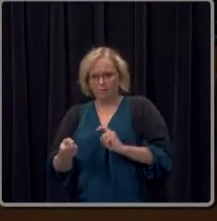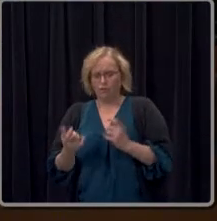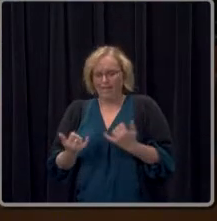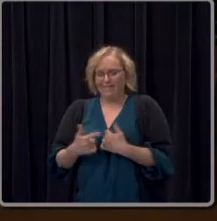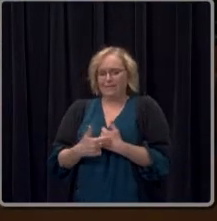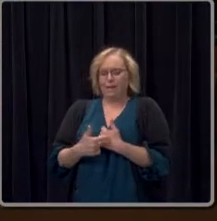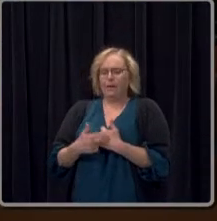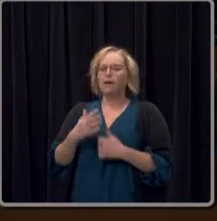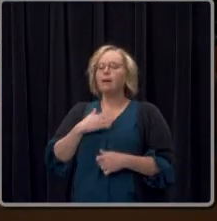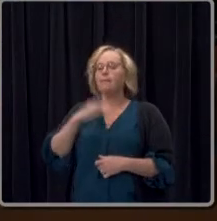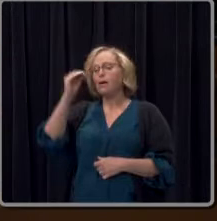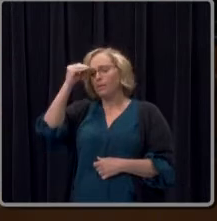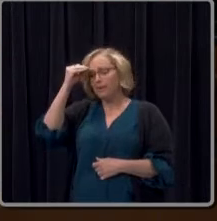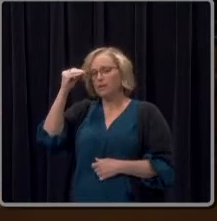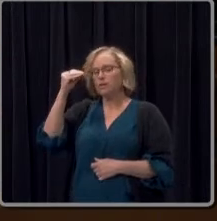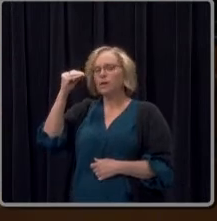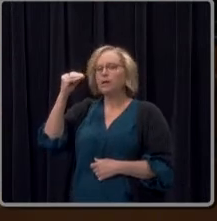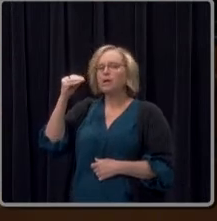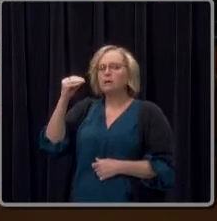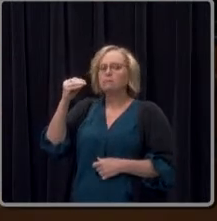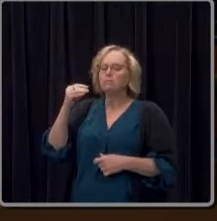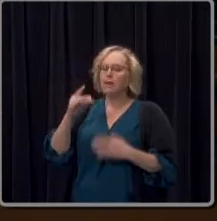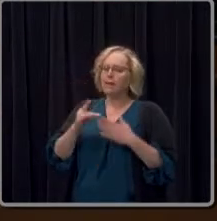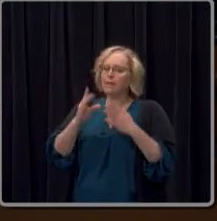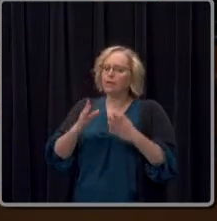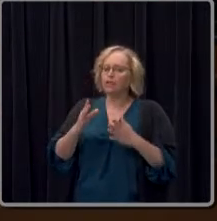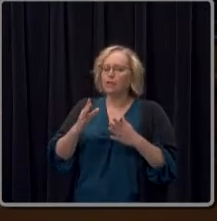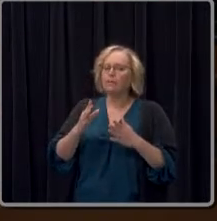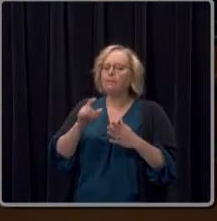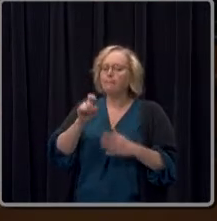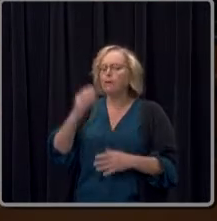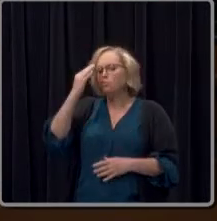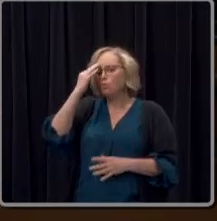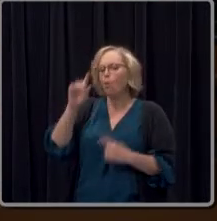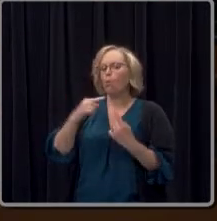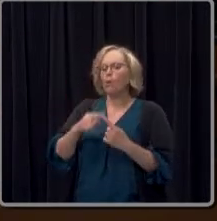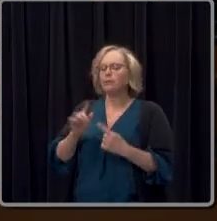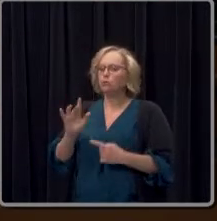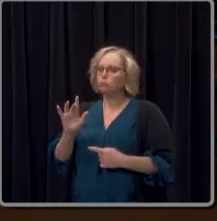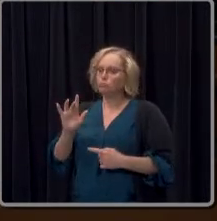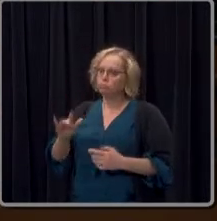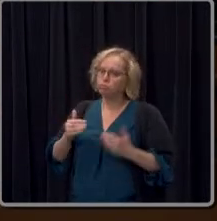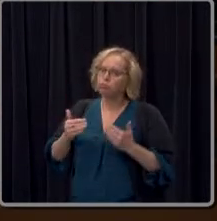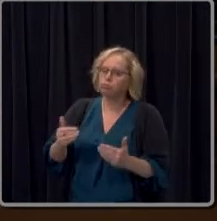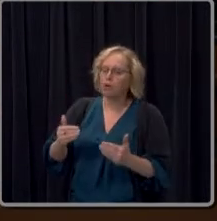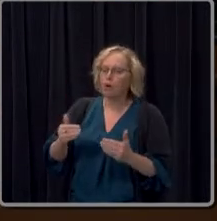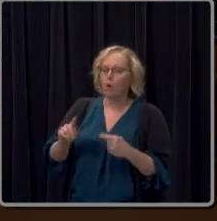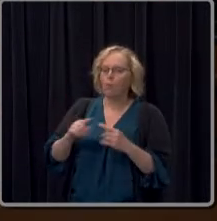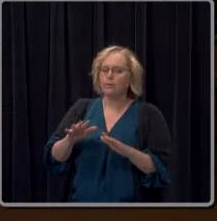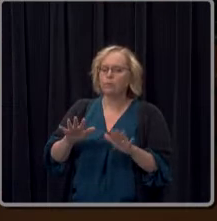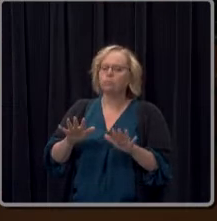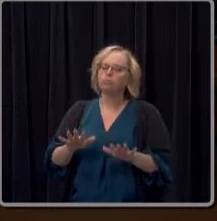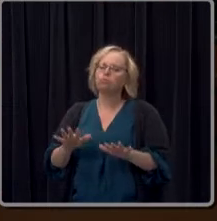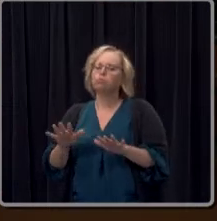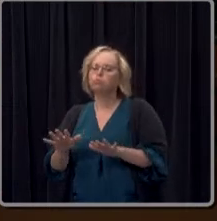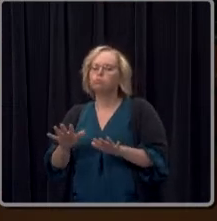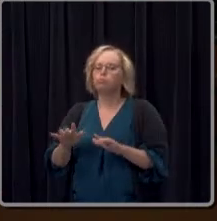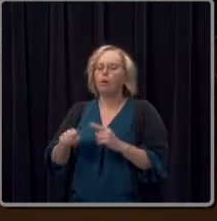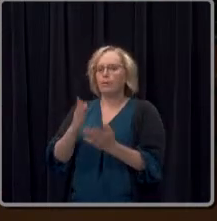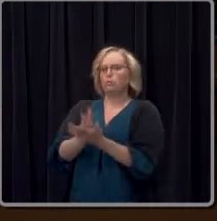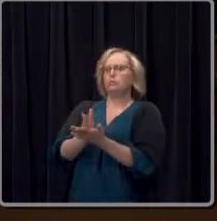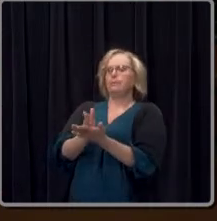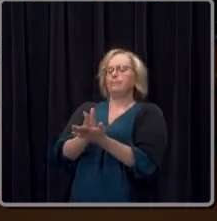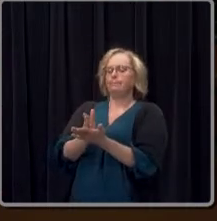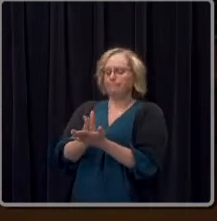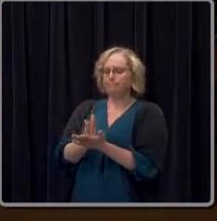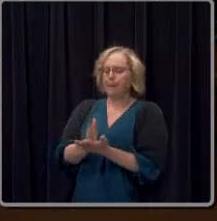is about knowing when to push the gas and when to coast and when to stop. And that's what I've seen our